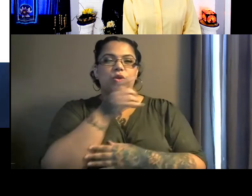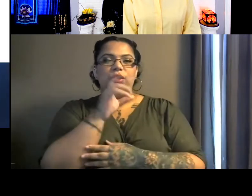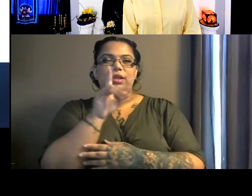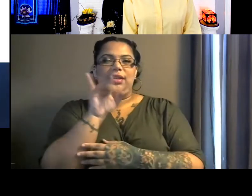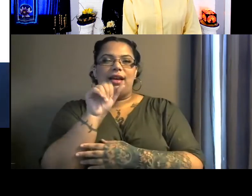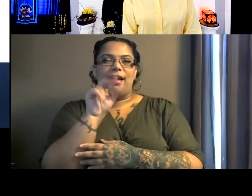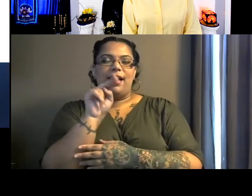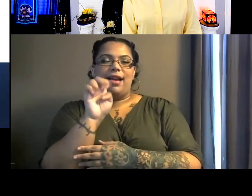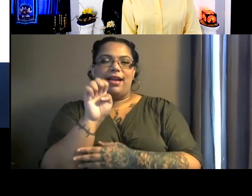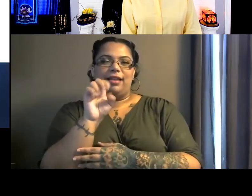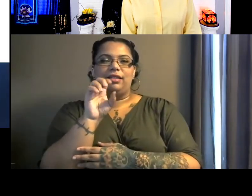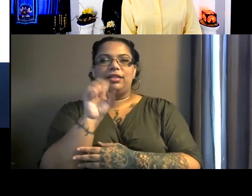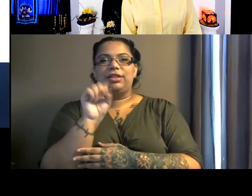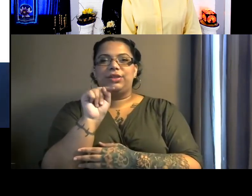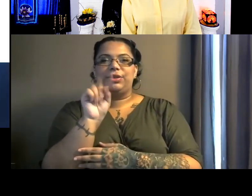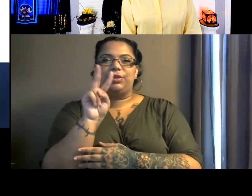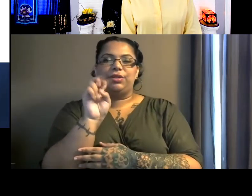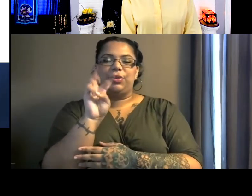Hamlin.